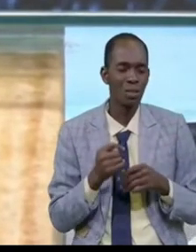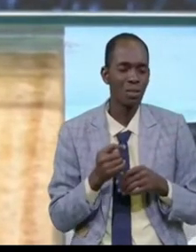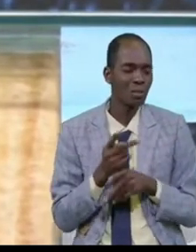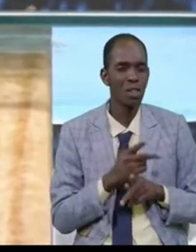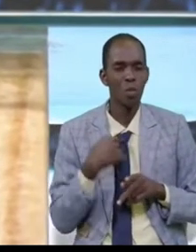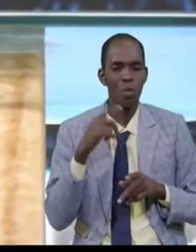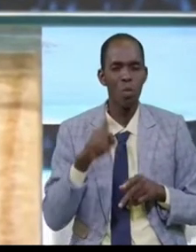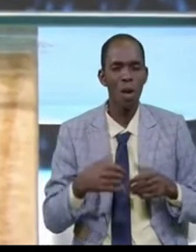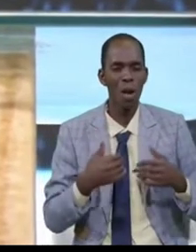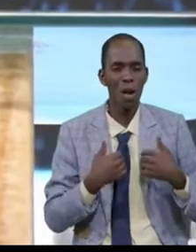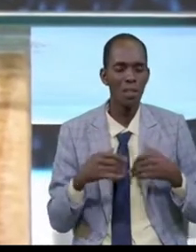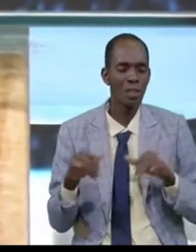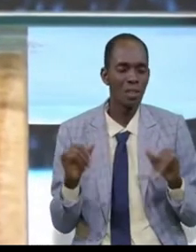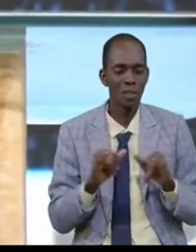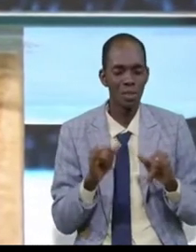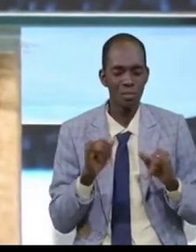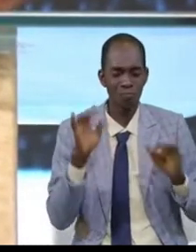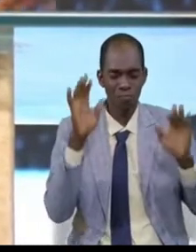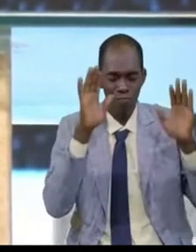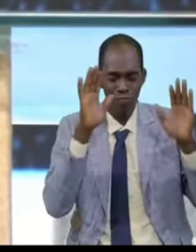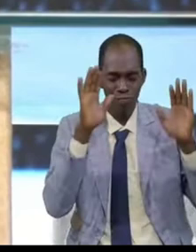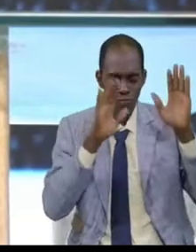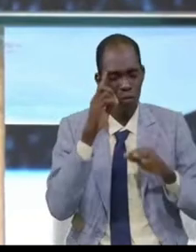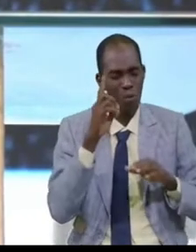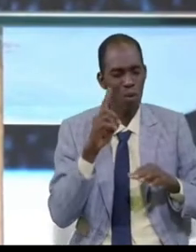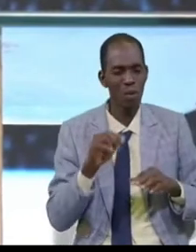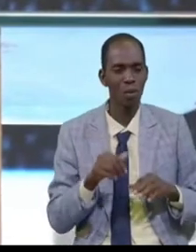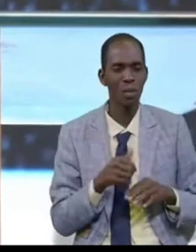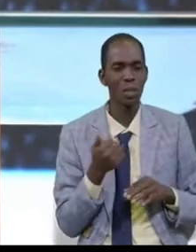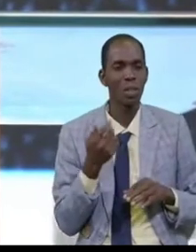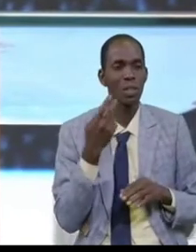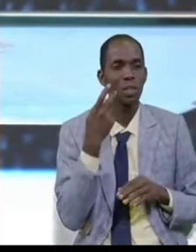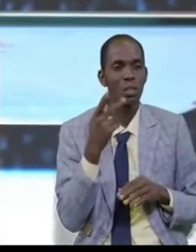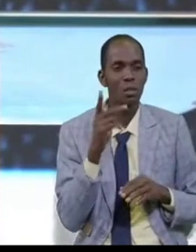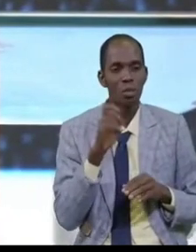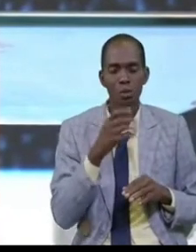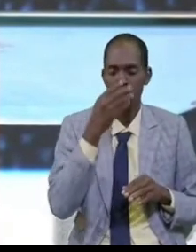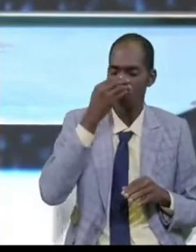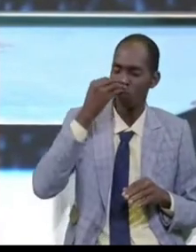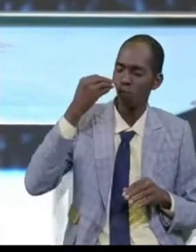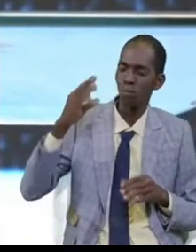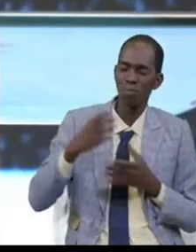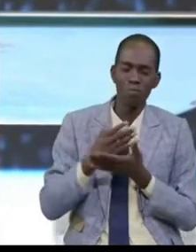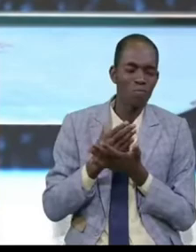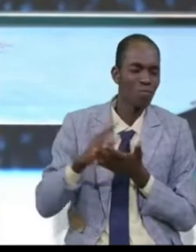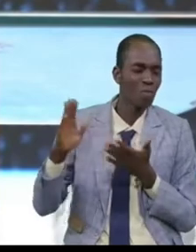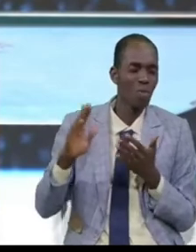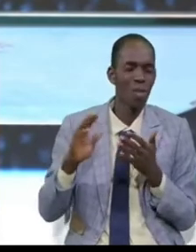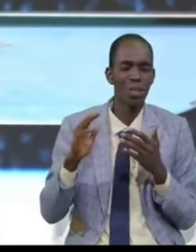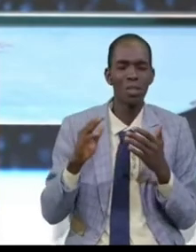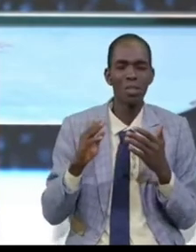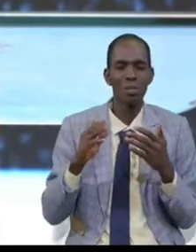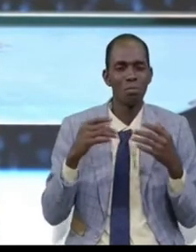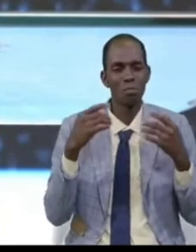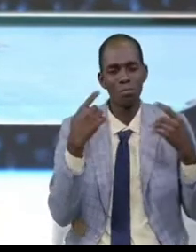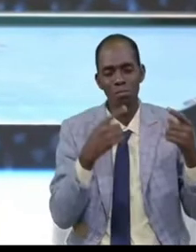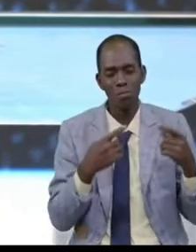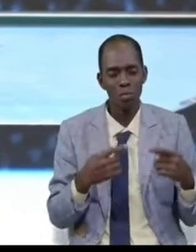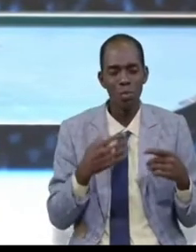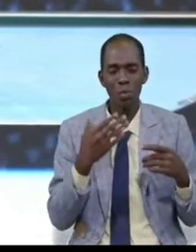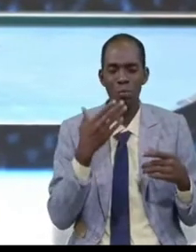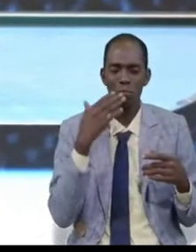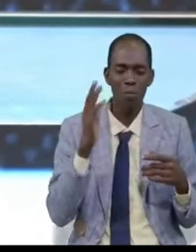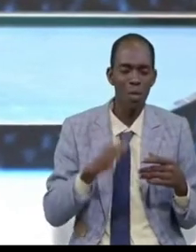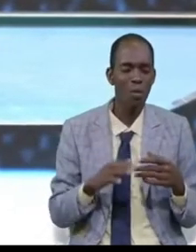another. Look away from tribe and look away from all the things that divide us. The blood